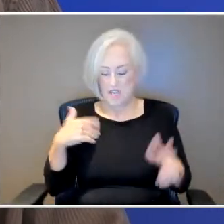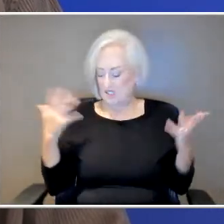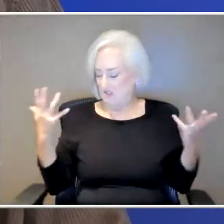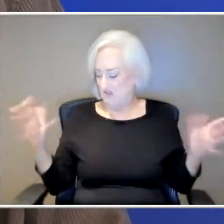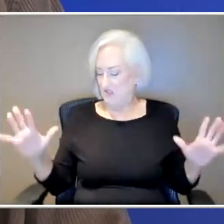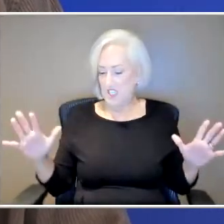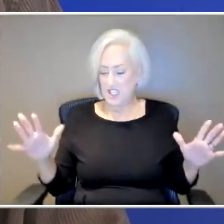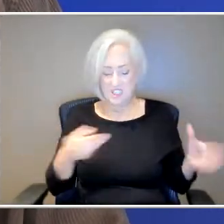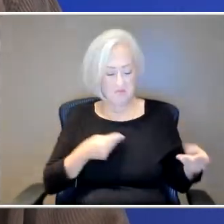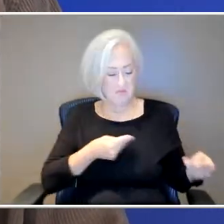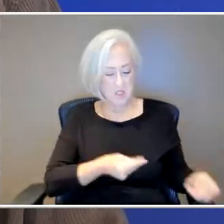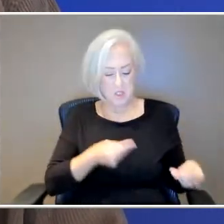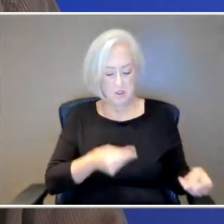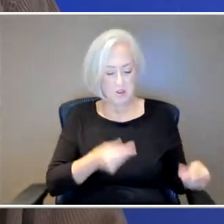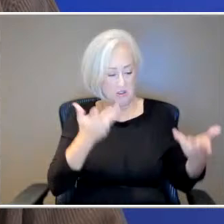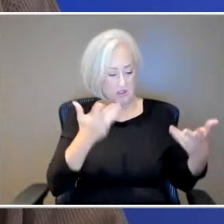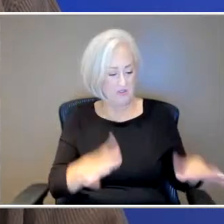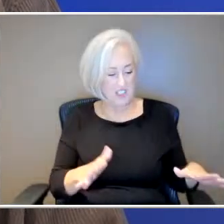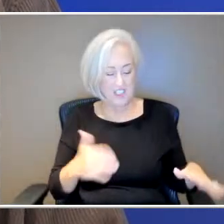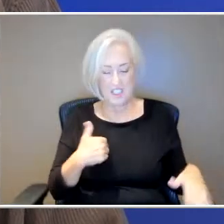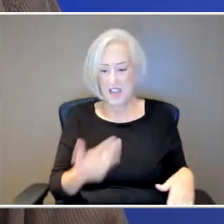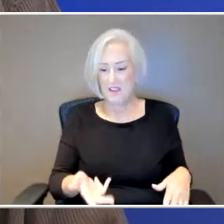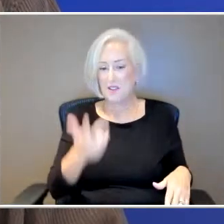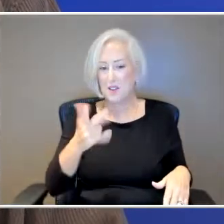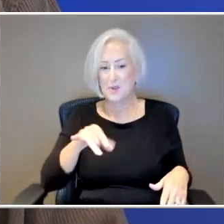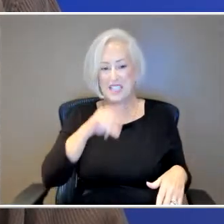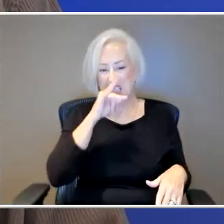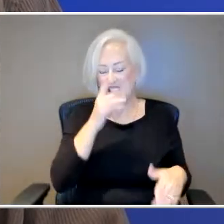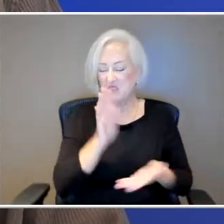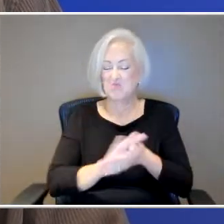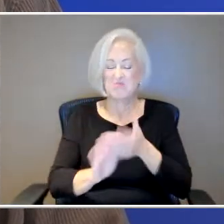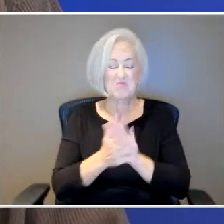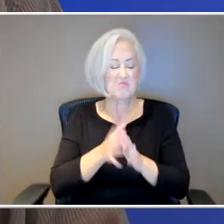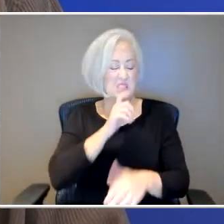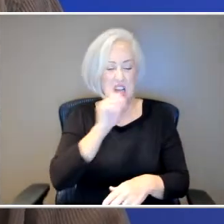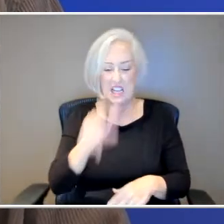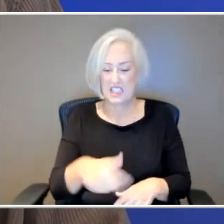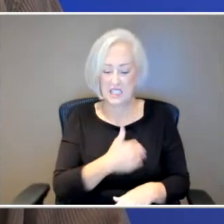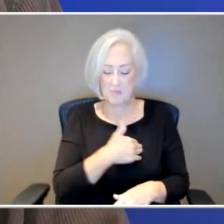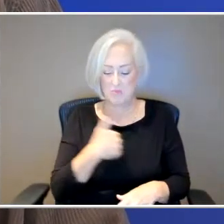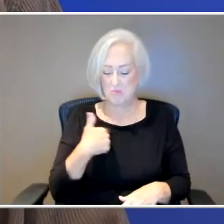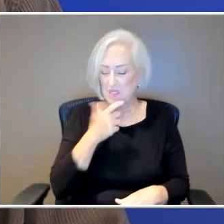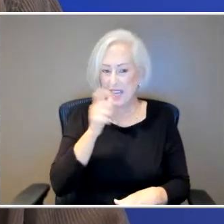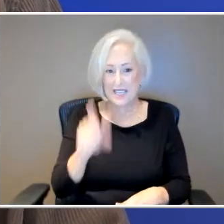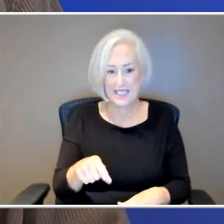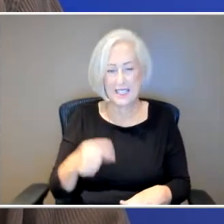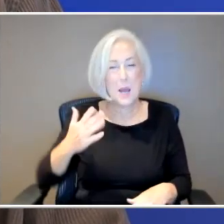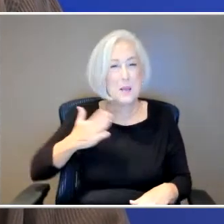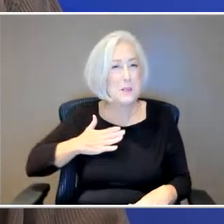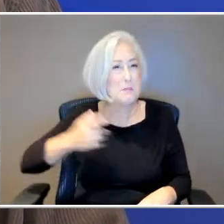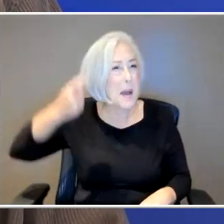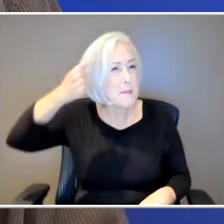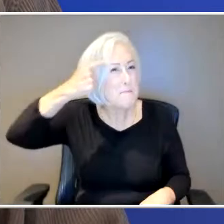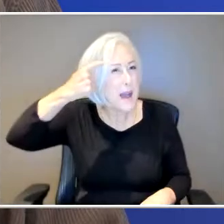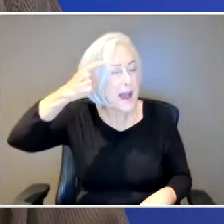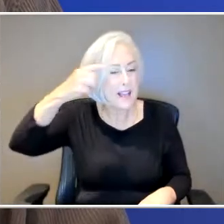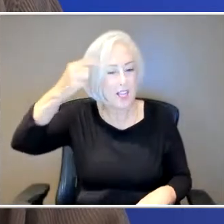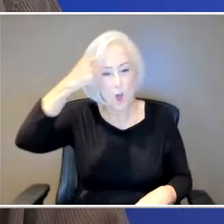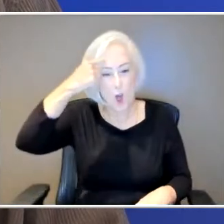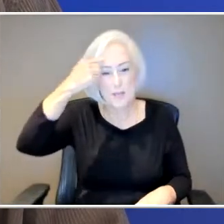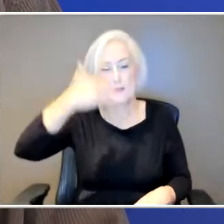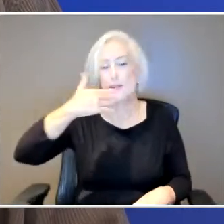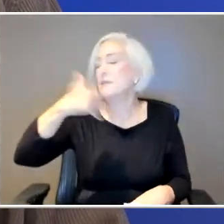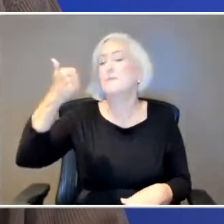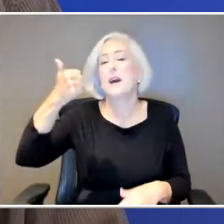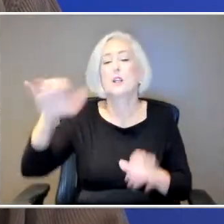all. I'm good, and so I think in my mind, I just felt peace about doing a double mastectomy. That way, they